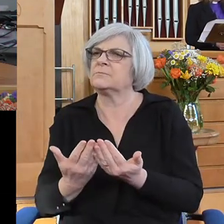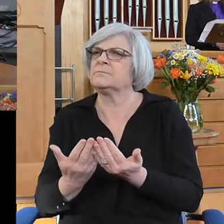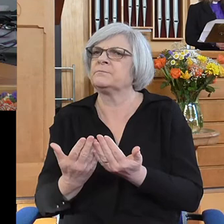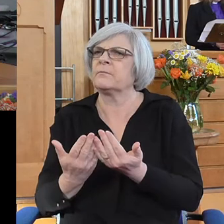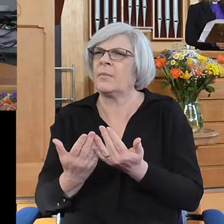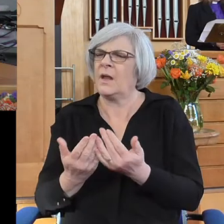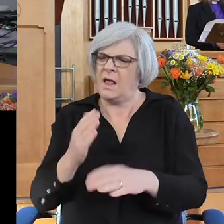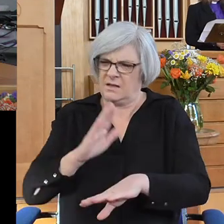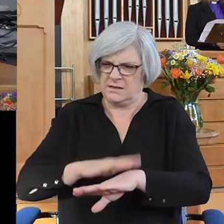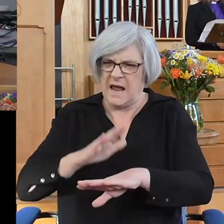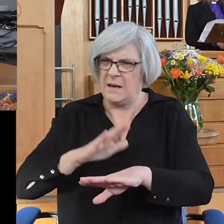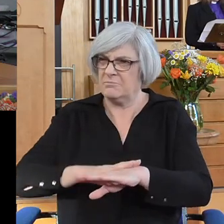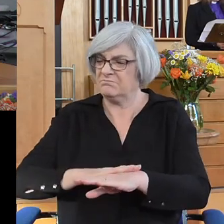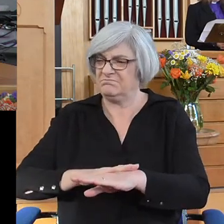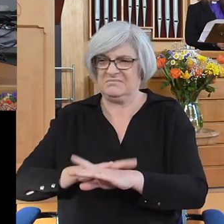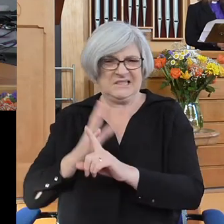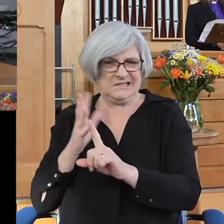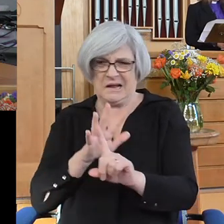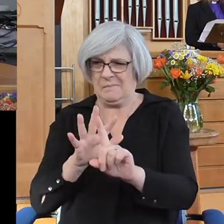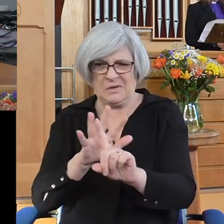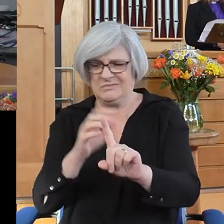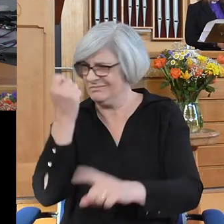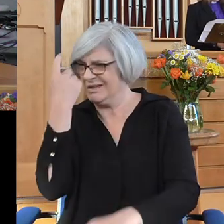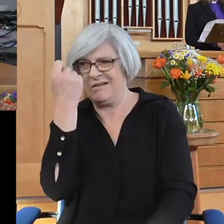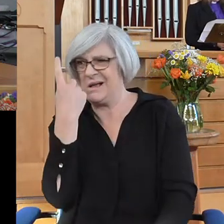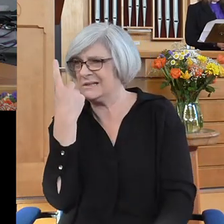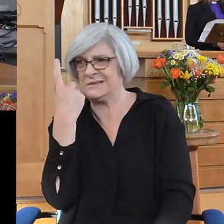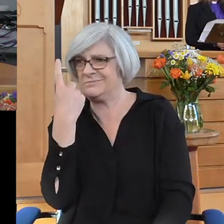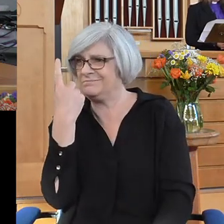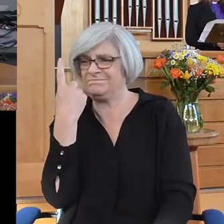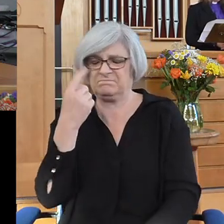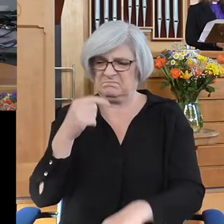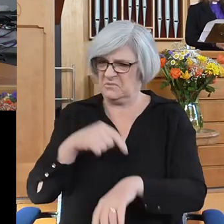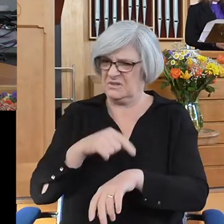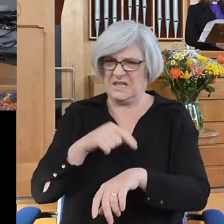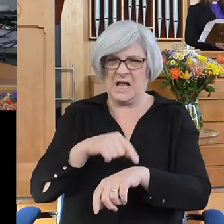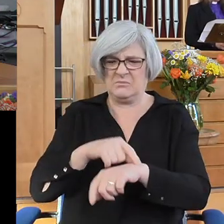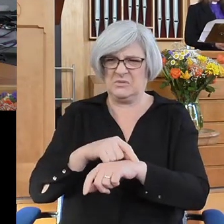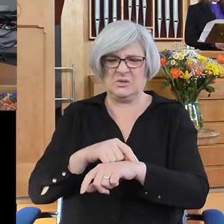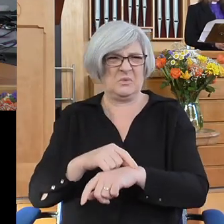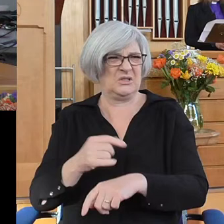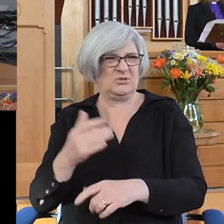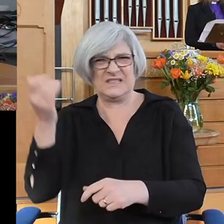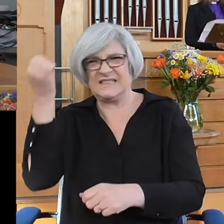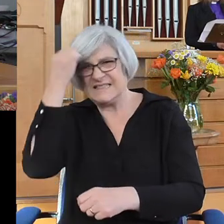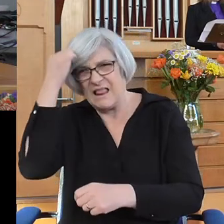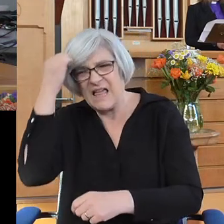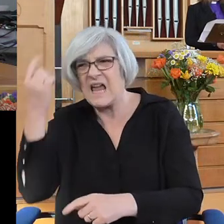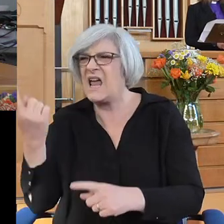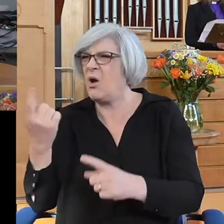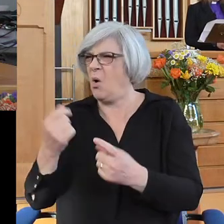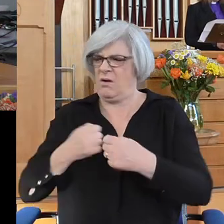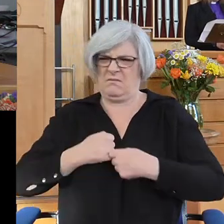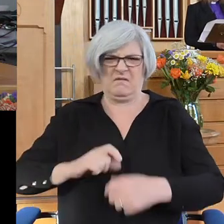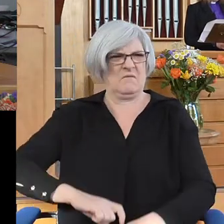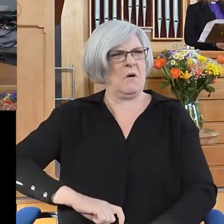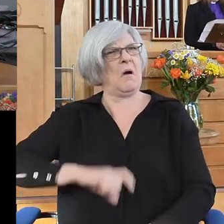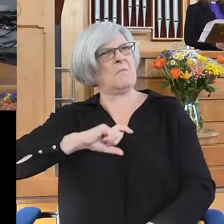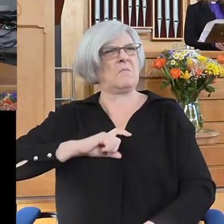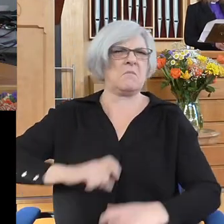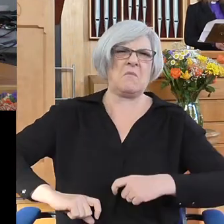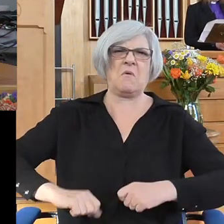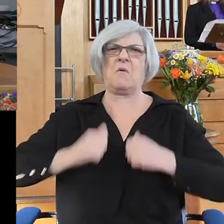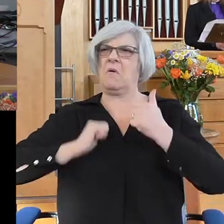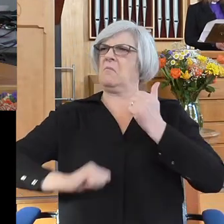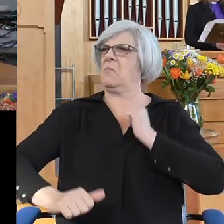times the disciples didn't understand, in those moments when they were foolish or full of their own importance, you